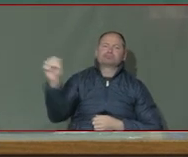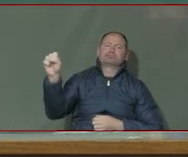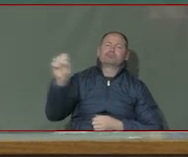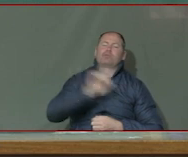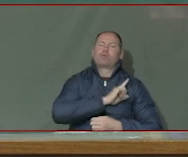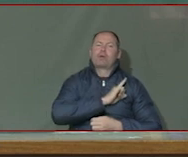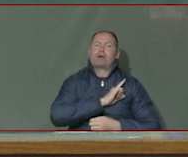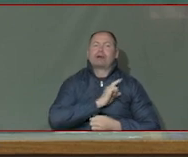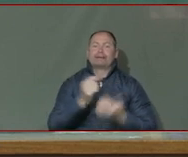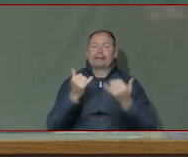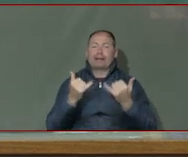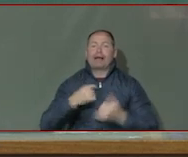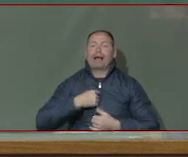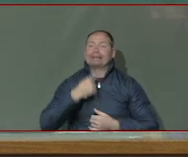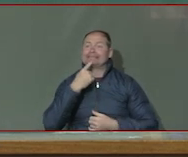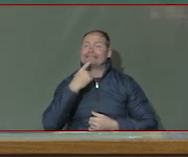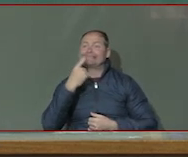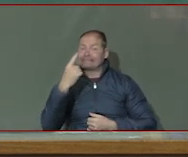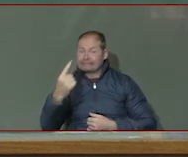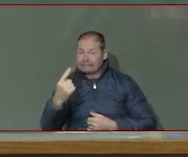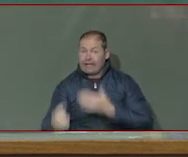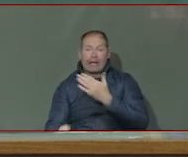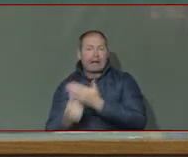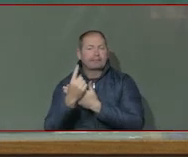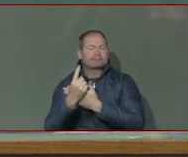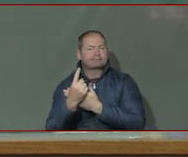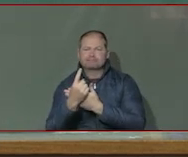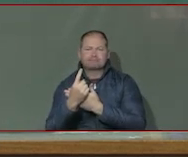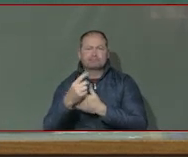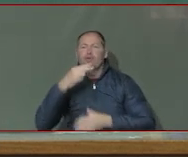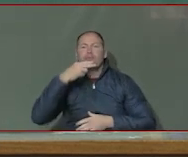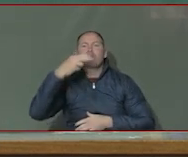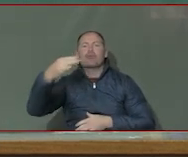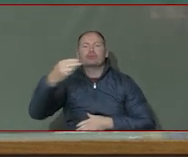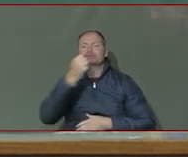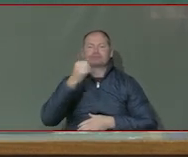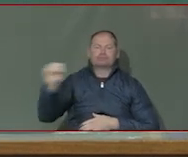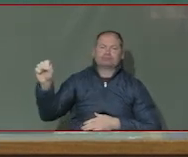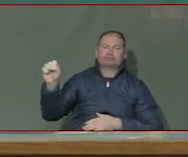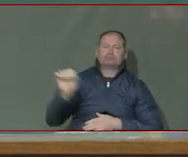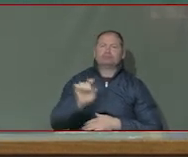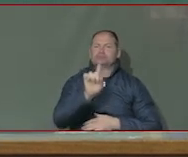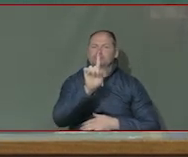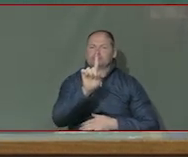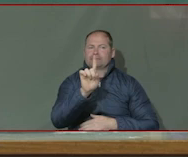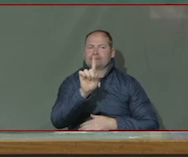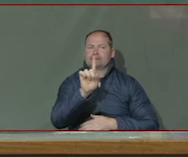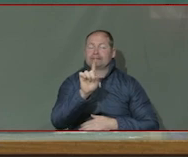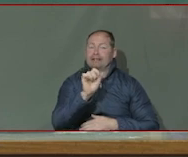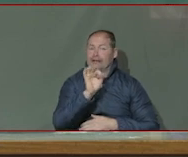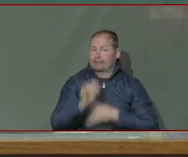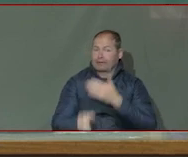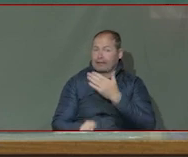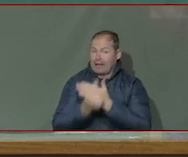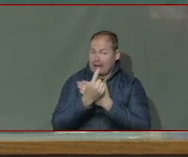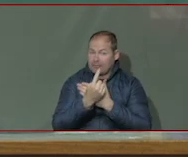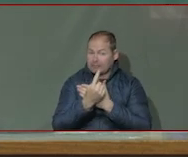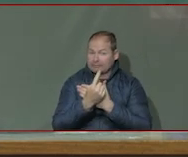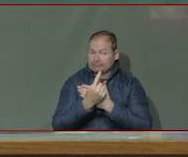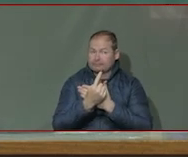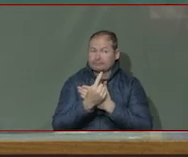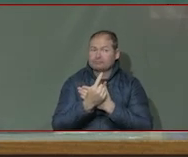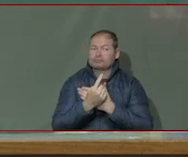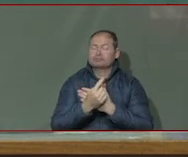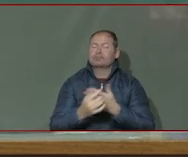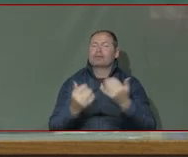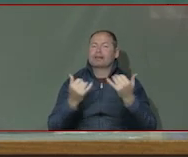predicted is not actually what happened. But you must then specify what really did happen. Then you write there. Now